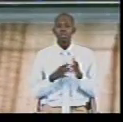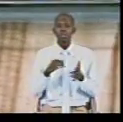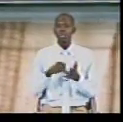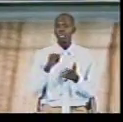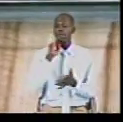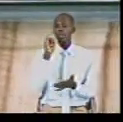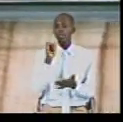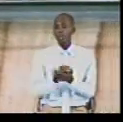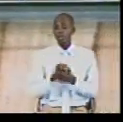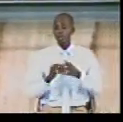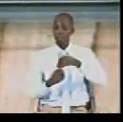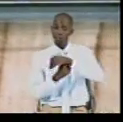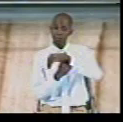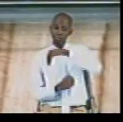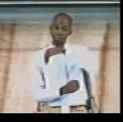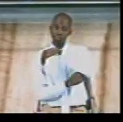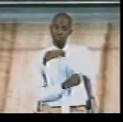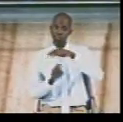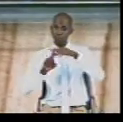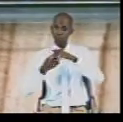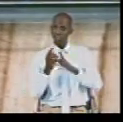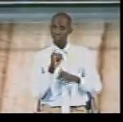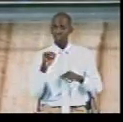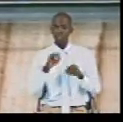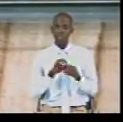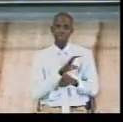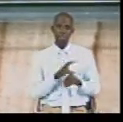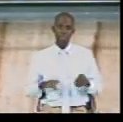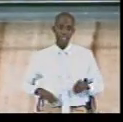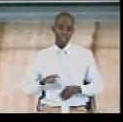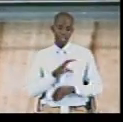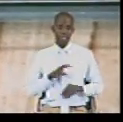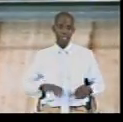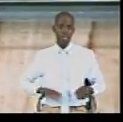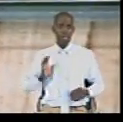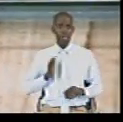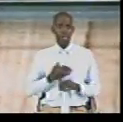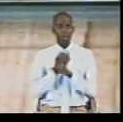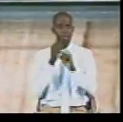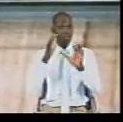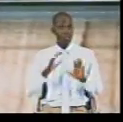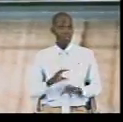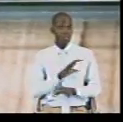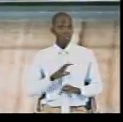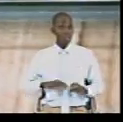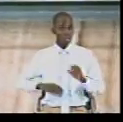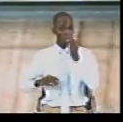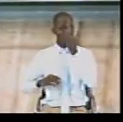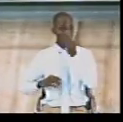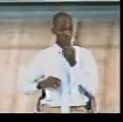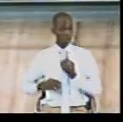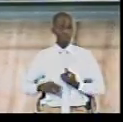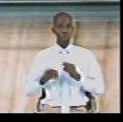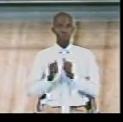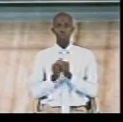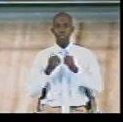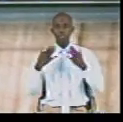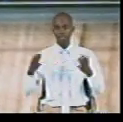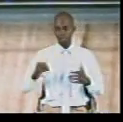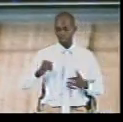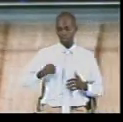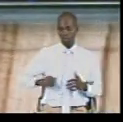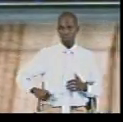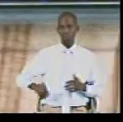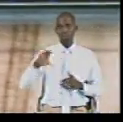in Christ, Christ as Savior, Christ alone without circumcision, Christ